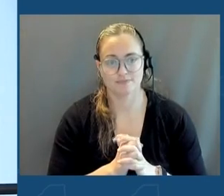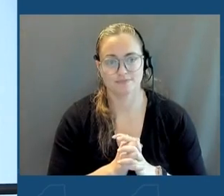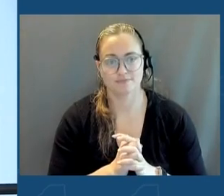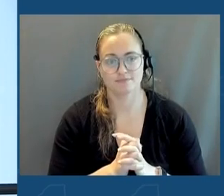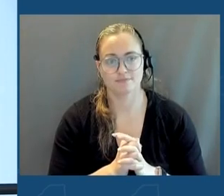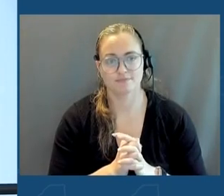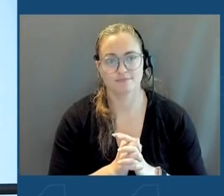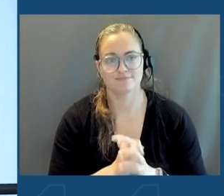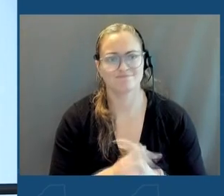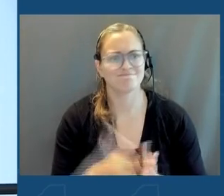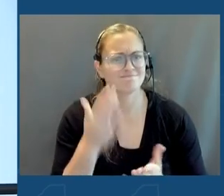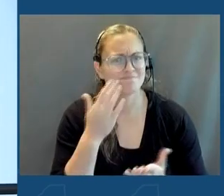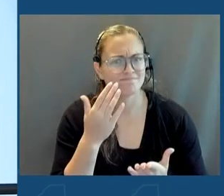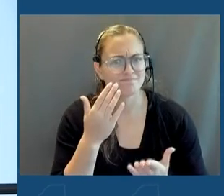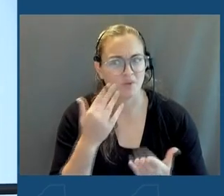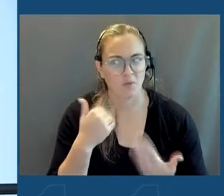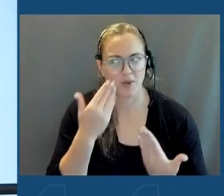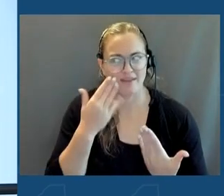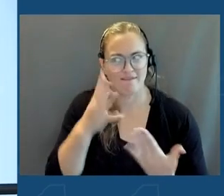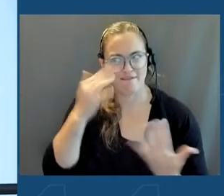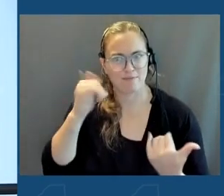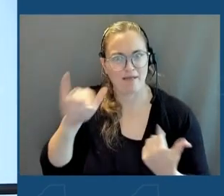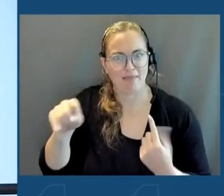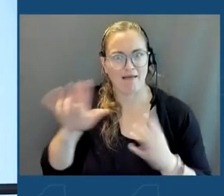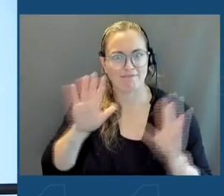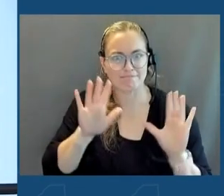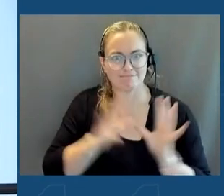No, we didn't know that was coming.